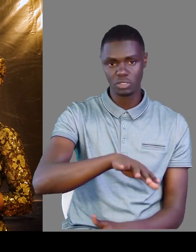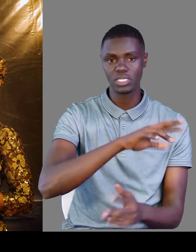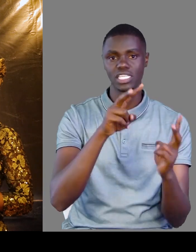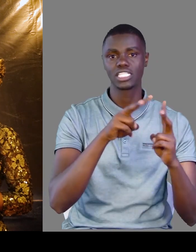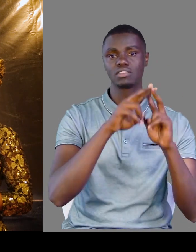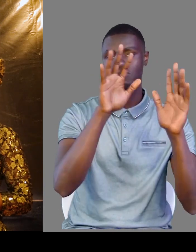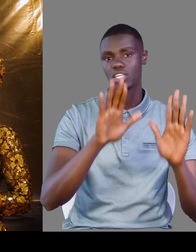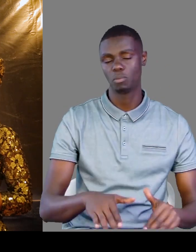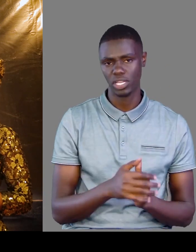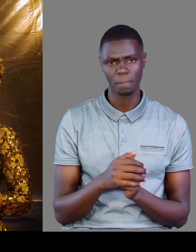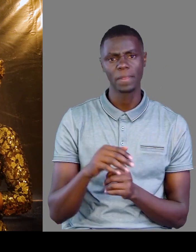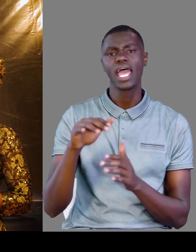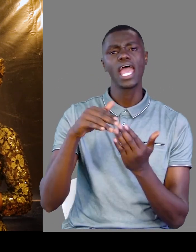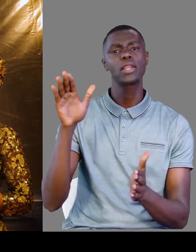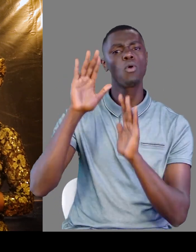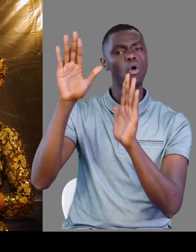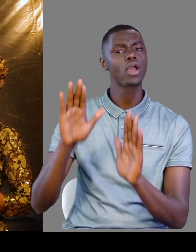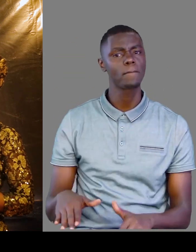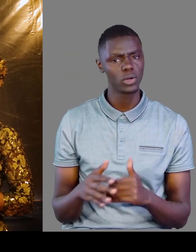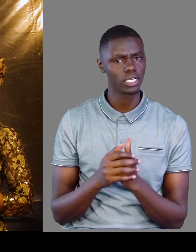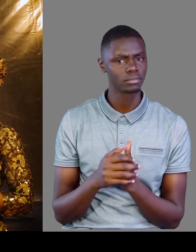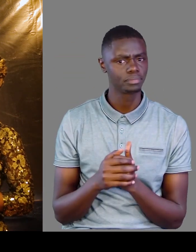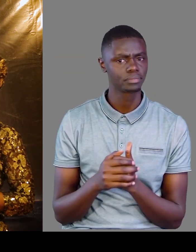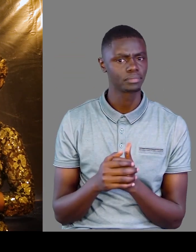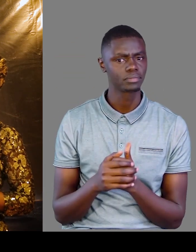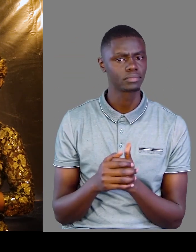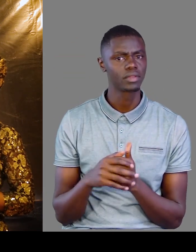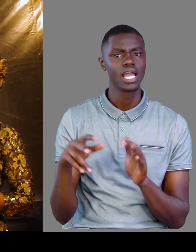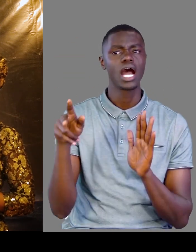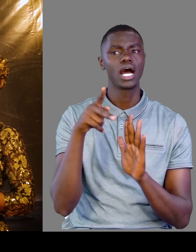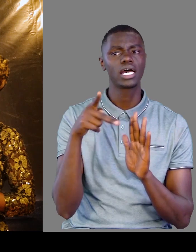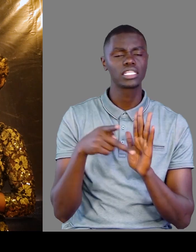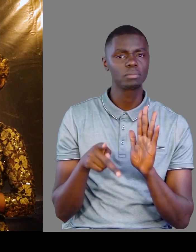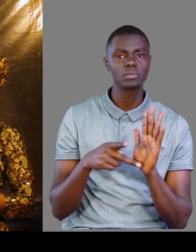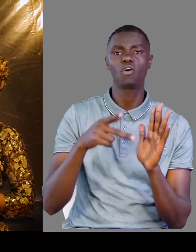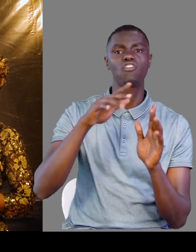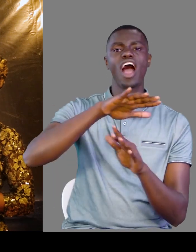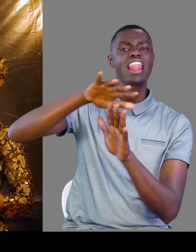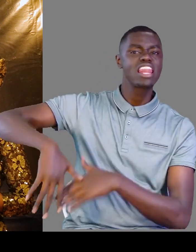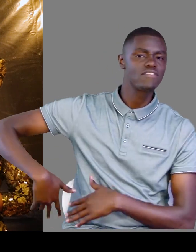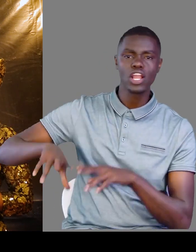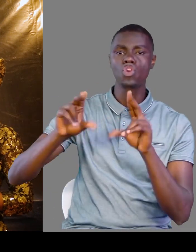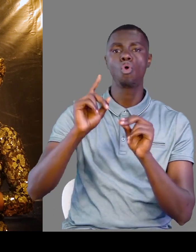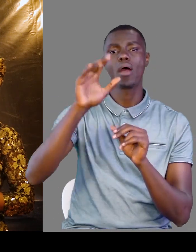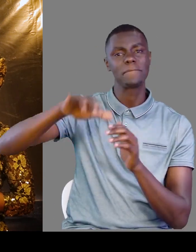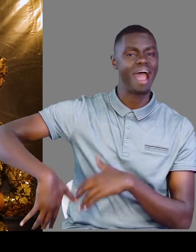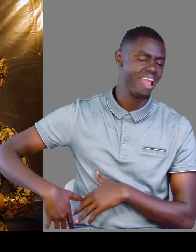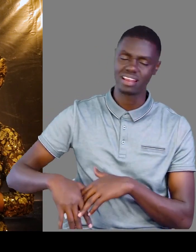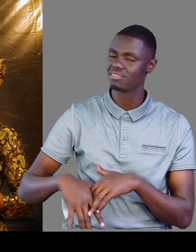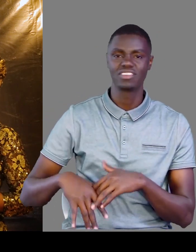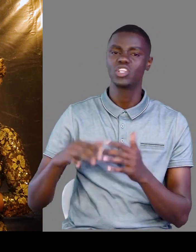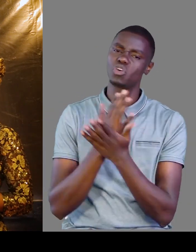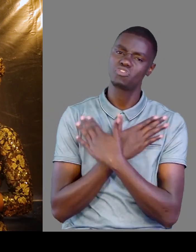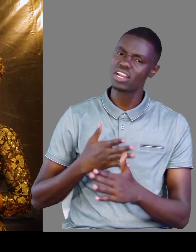and I think more important, under the principle of leave no one behind. Tusiwache marafiki